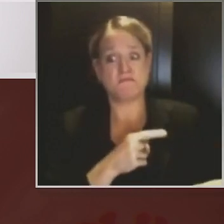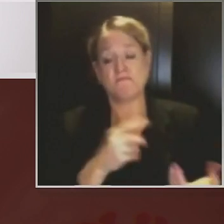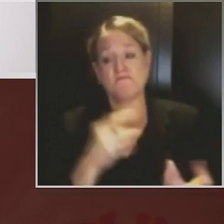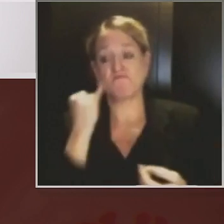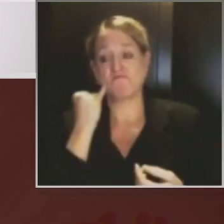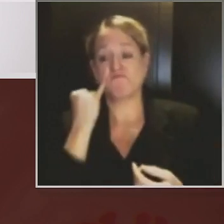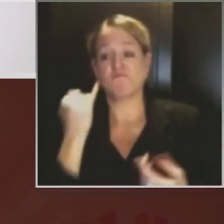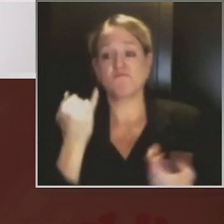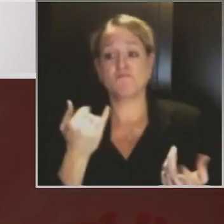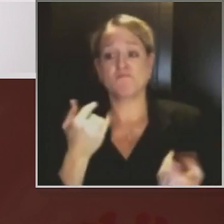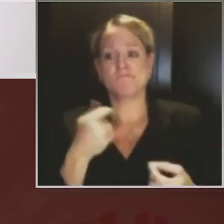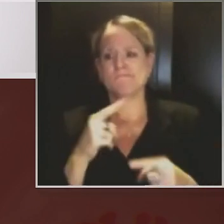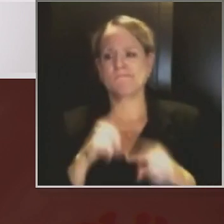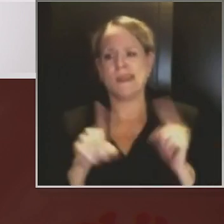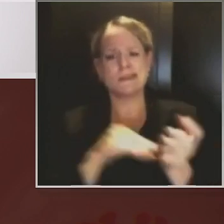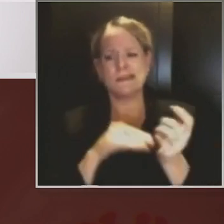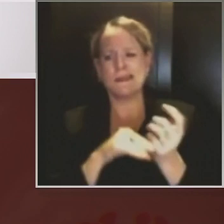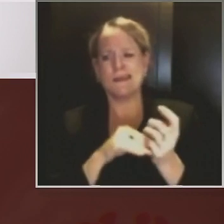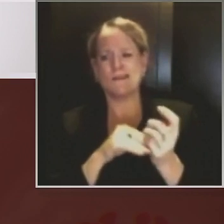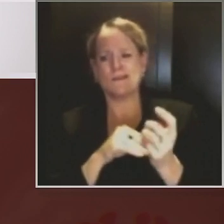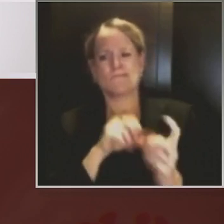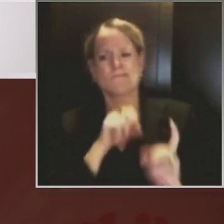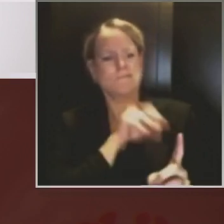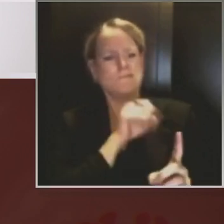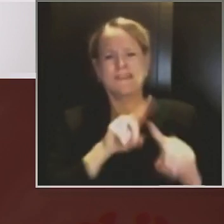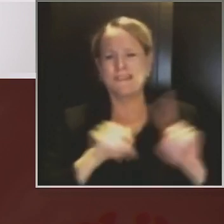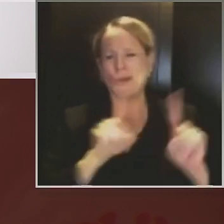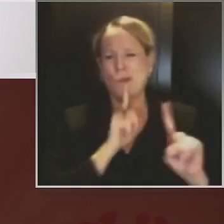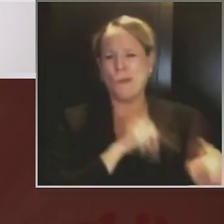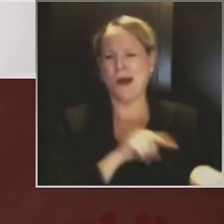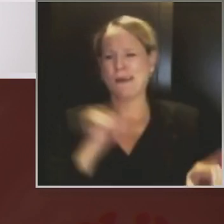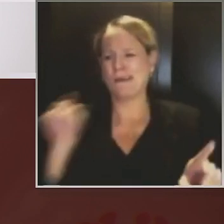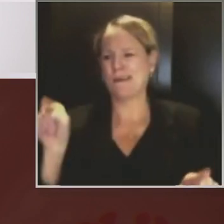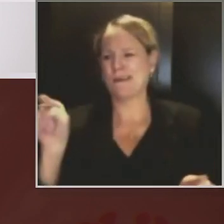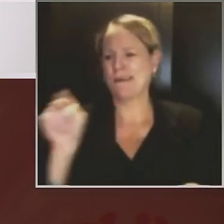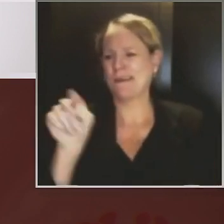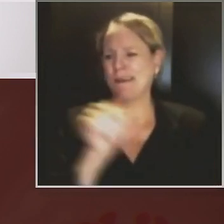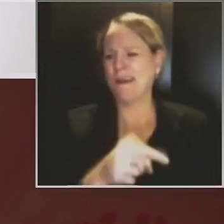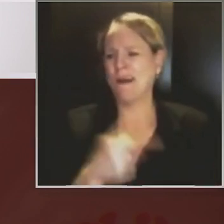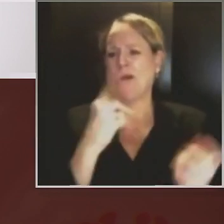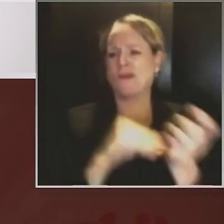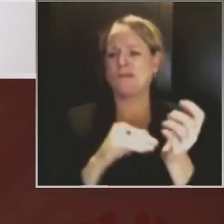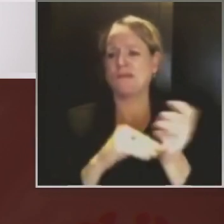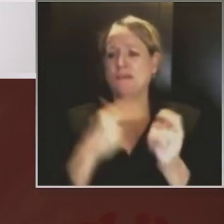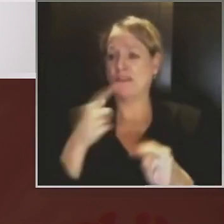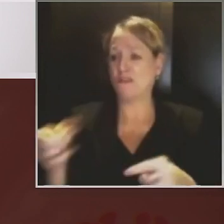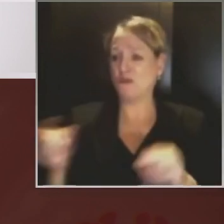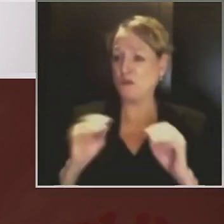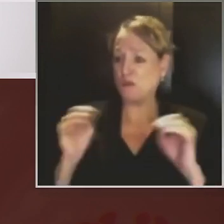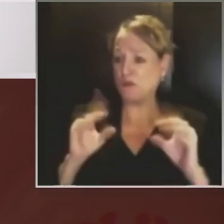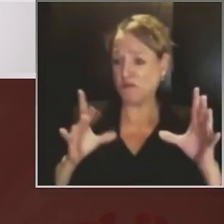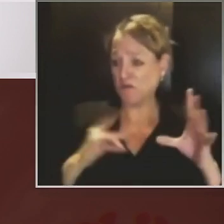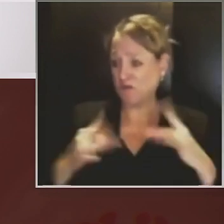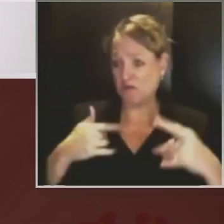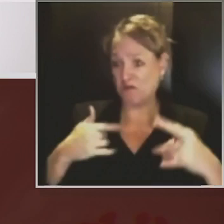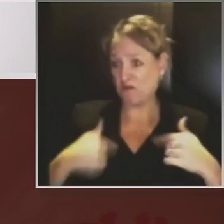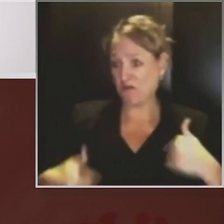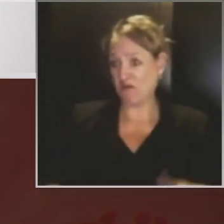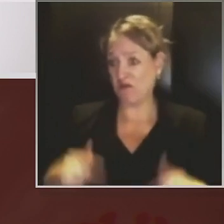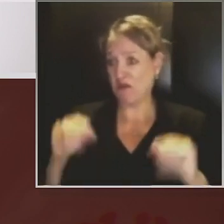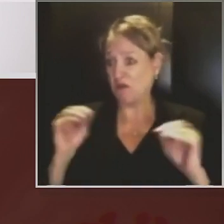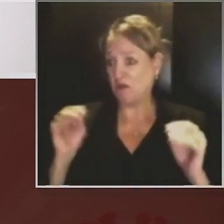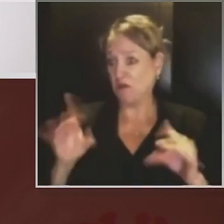it's up to you, just things like that. So just wondering what, if